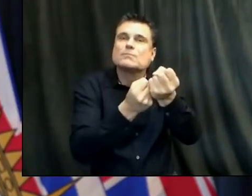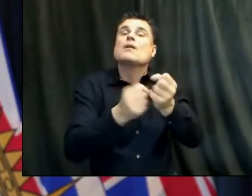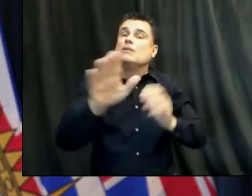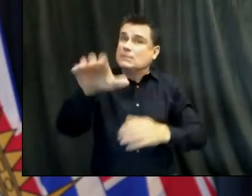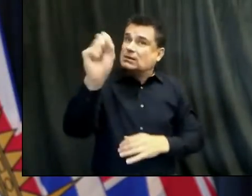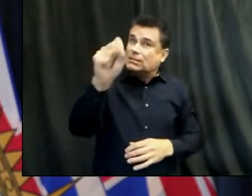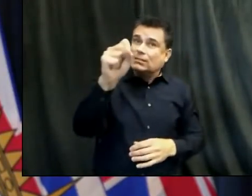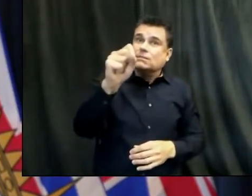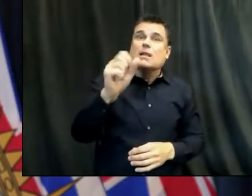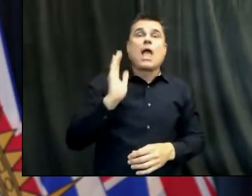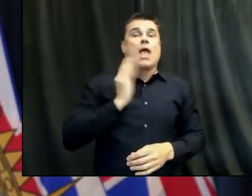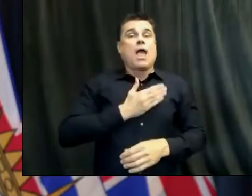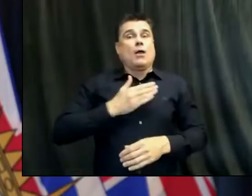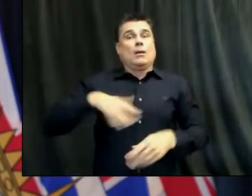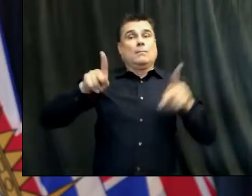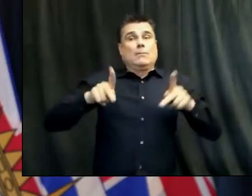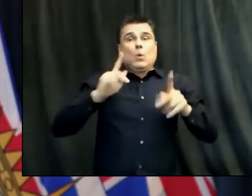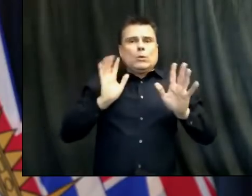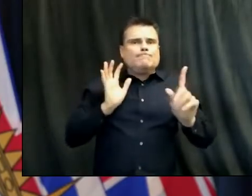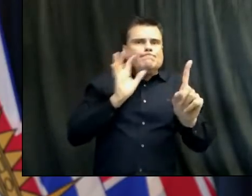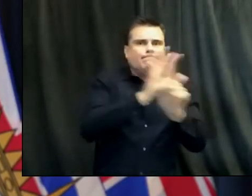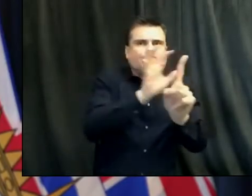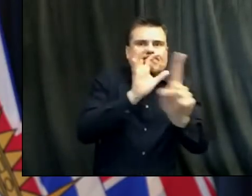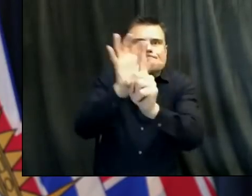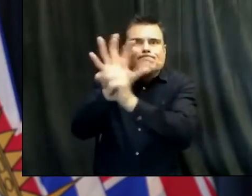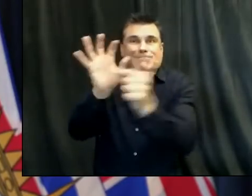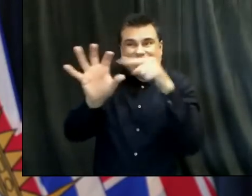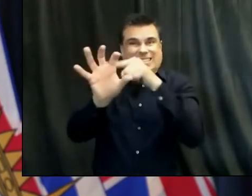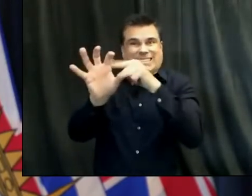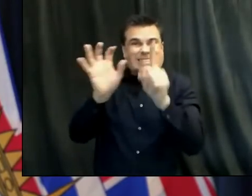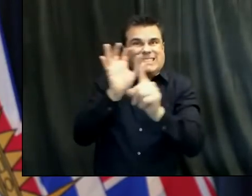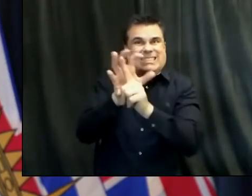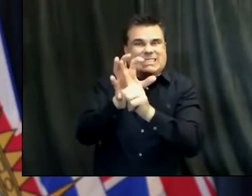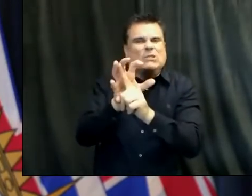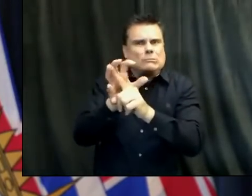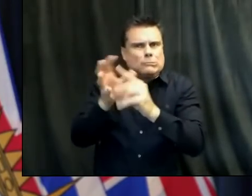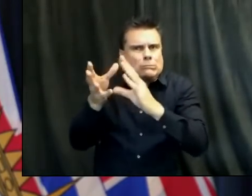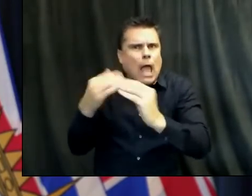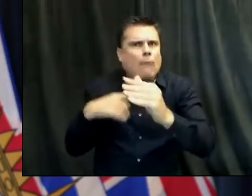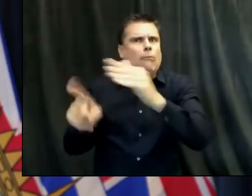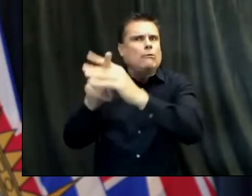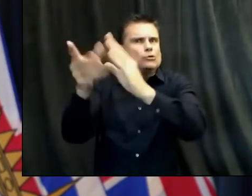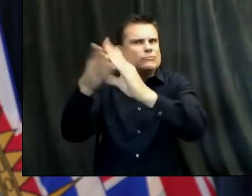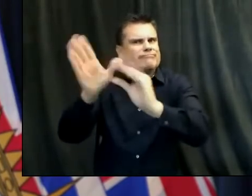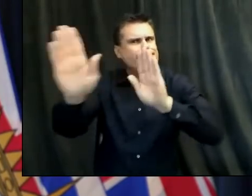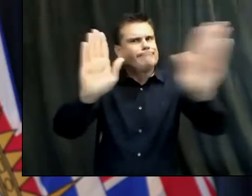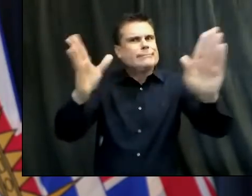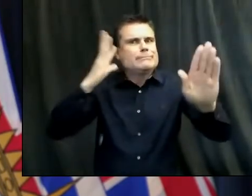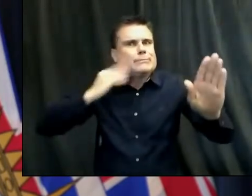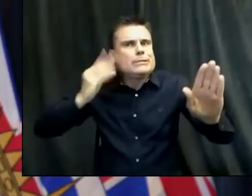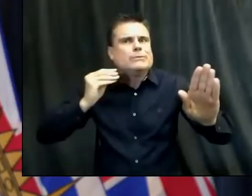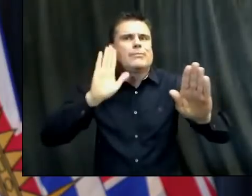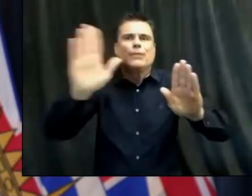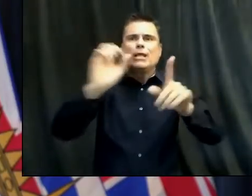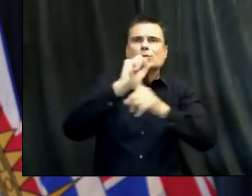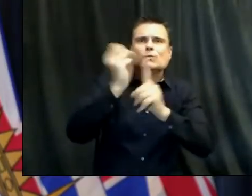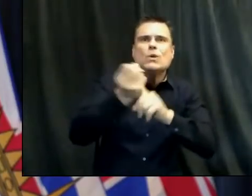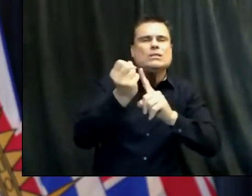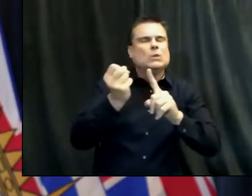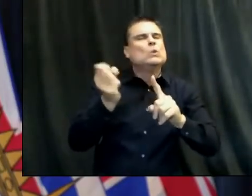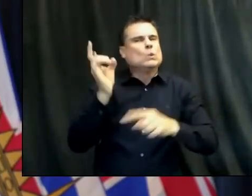It's harmful and it's hurtful. And we need to remember that we're not immune to this. And we all have